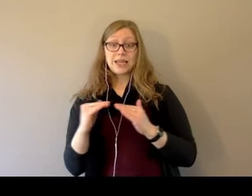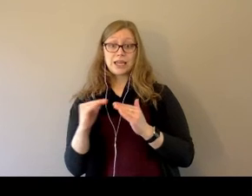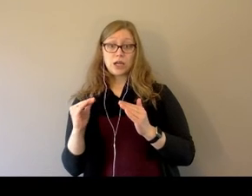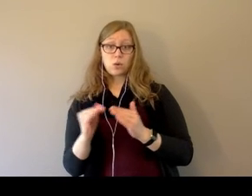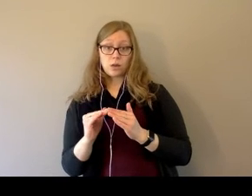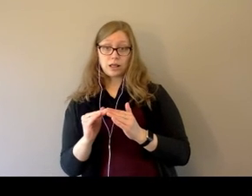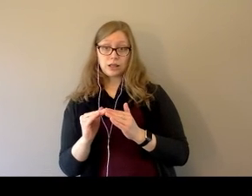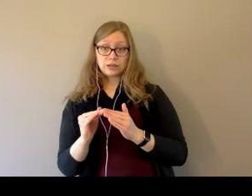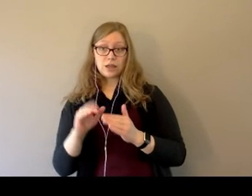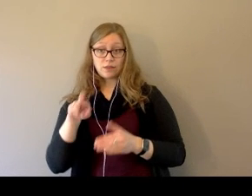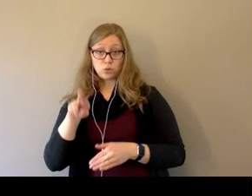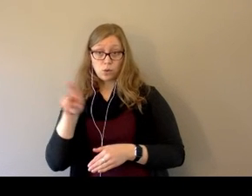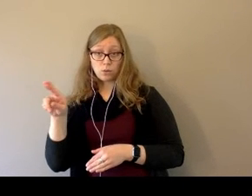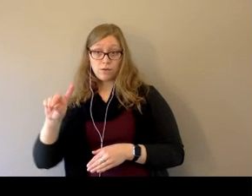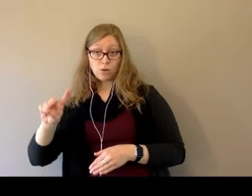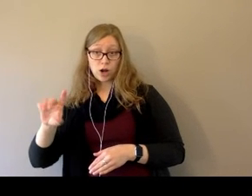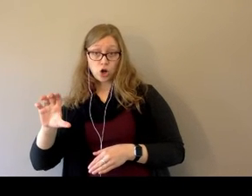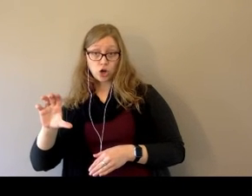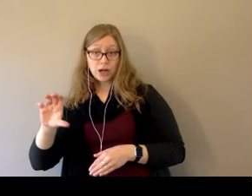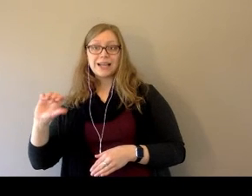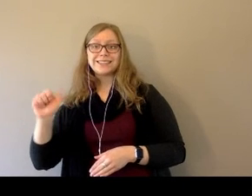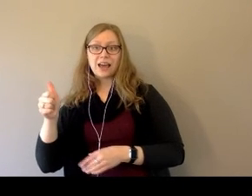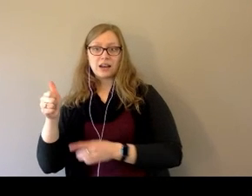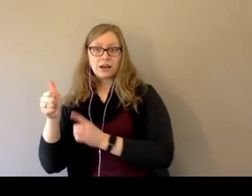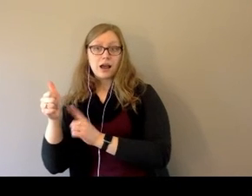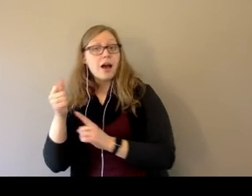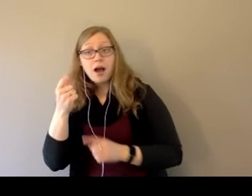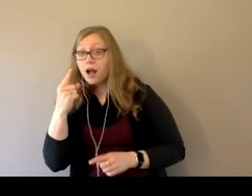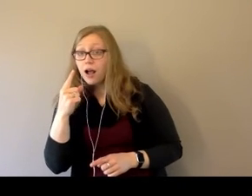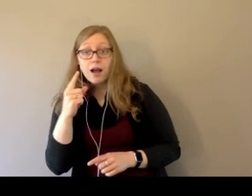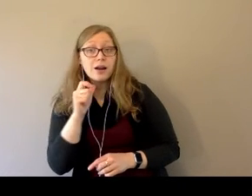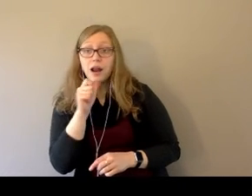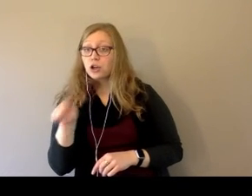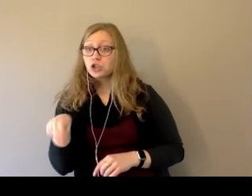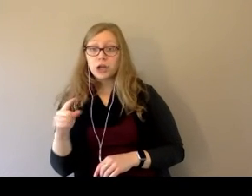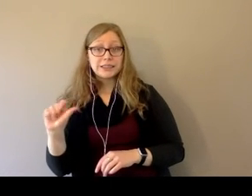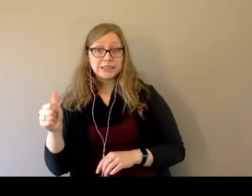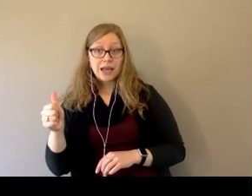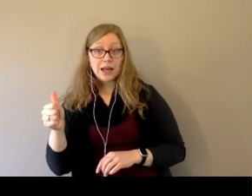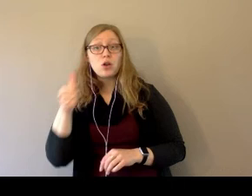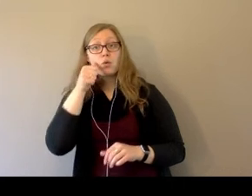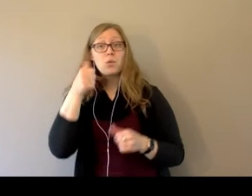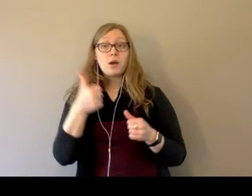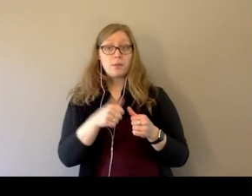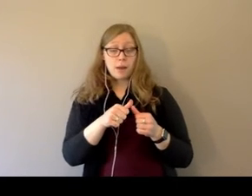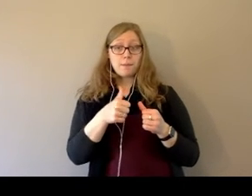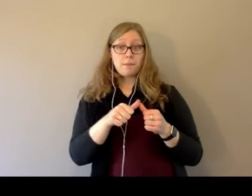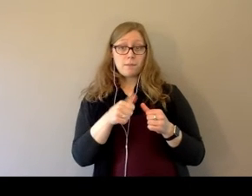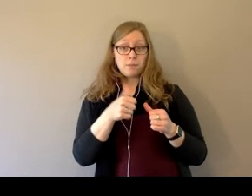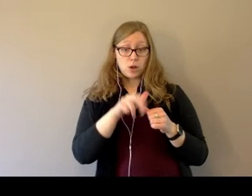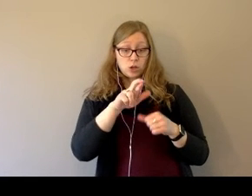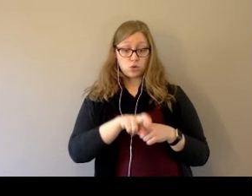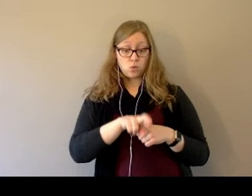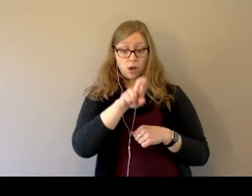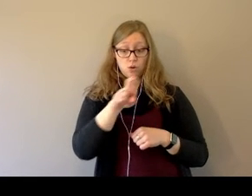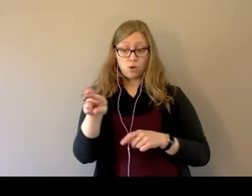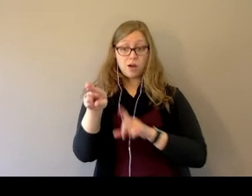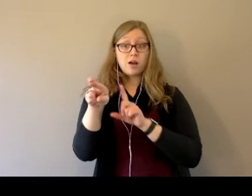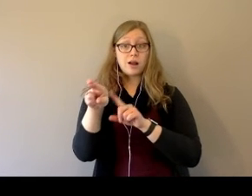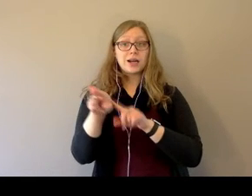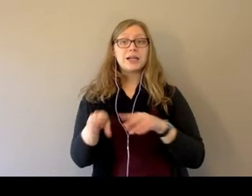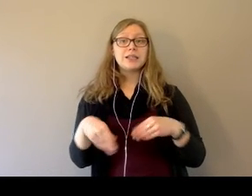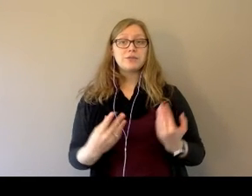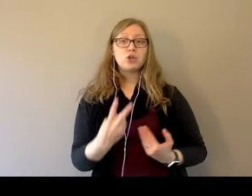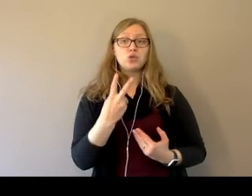not just 10. Remember that when you're taking a square root of a squared quantity, you get two answers. You get a positive